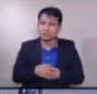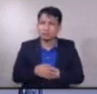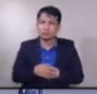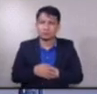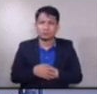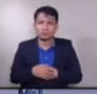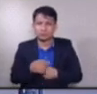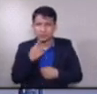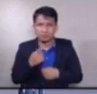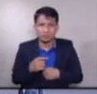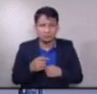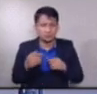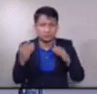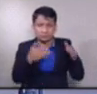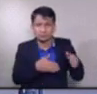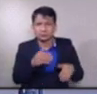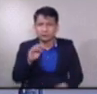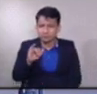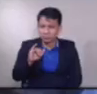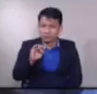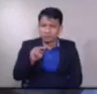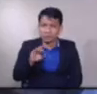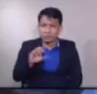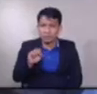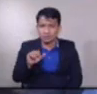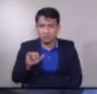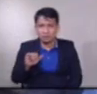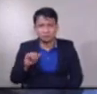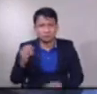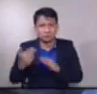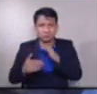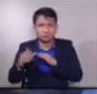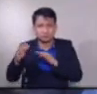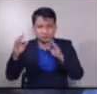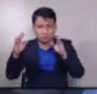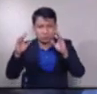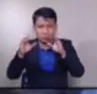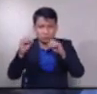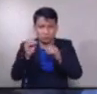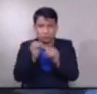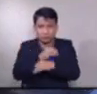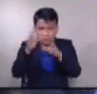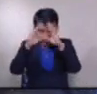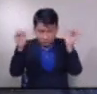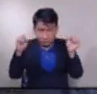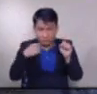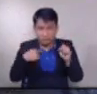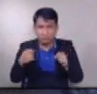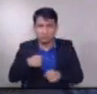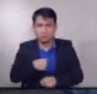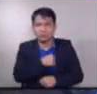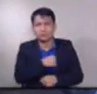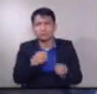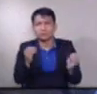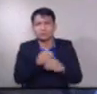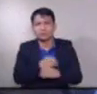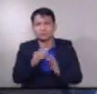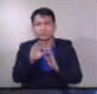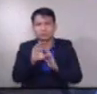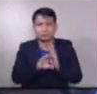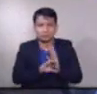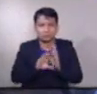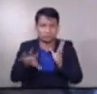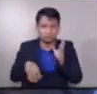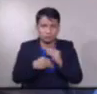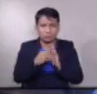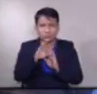the NCIP. That is under the Office of the President. What I'm telling is that under the Senate Office, it's a constitutional